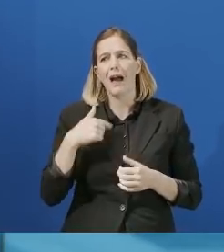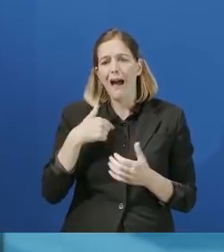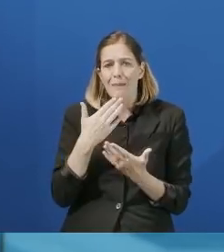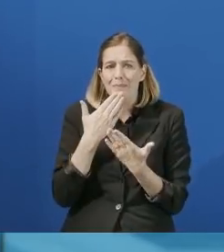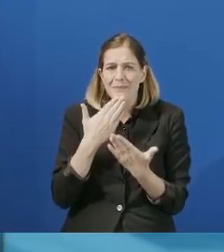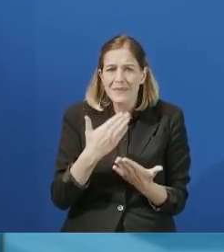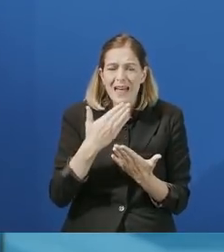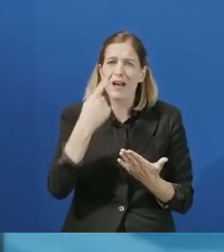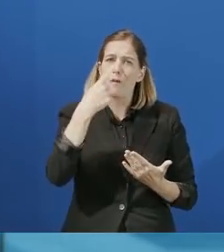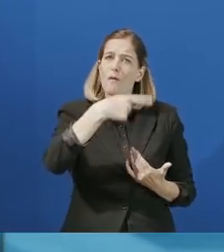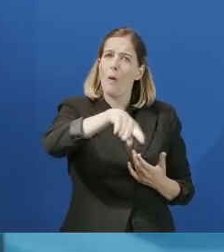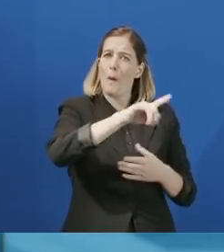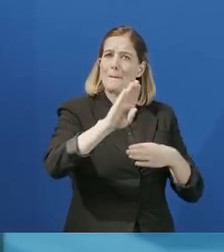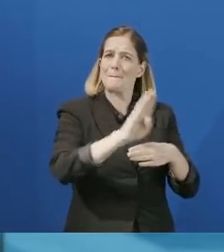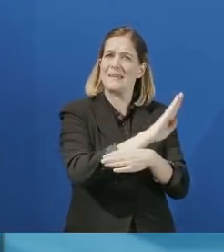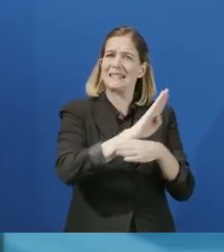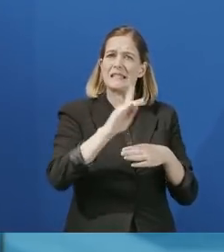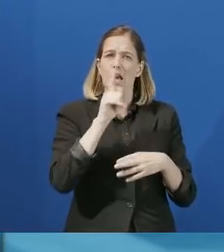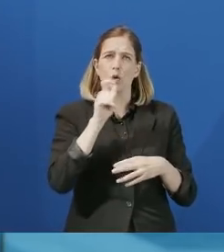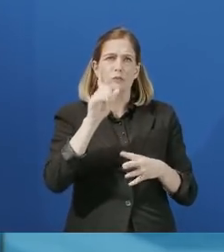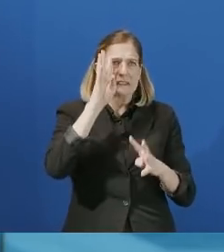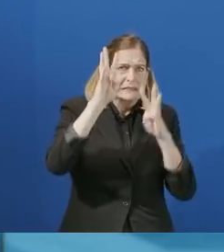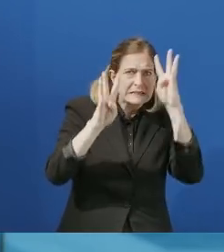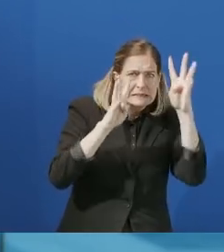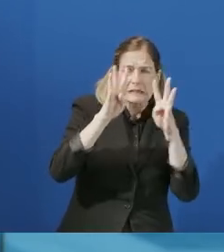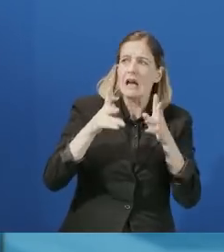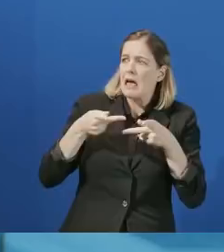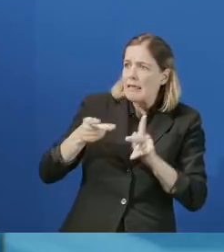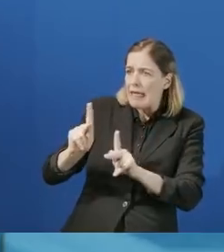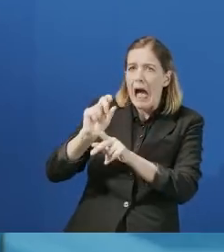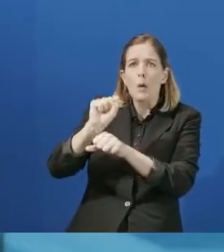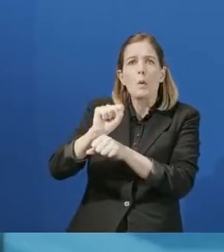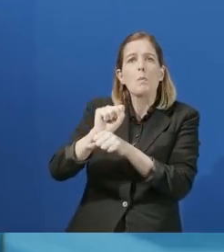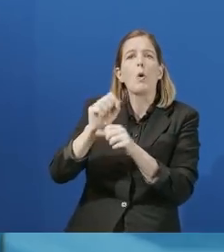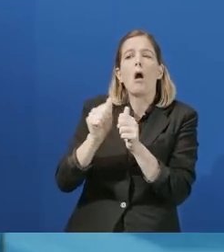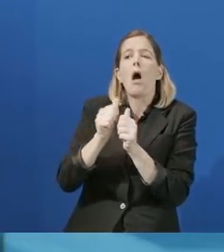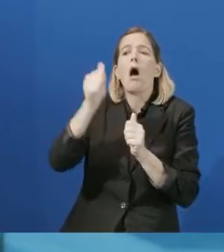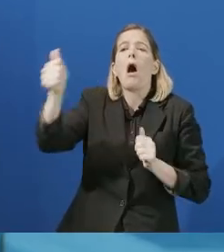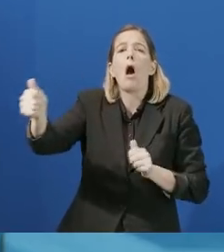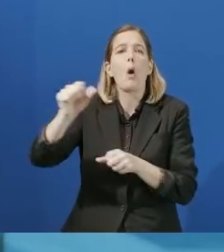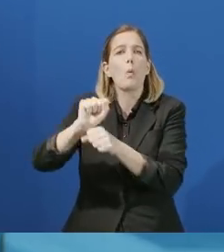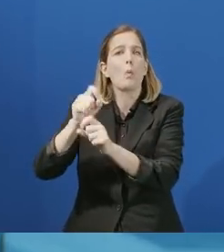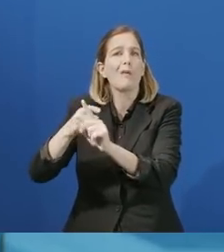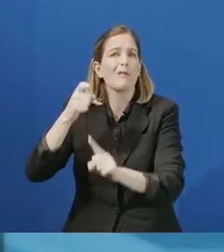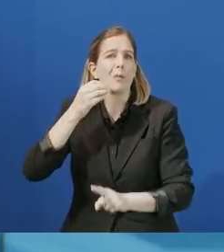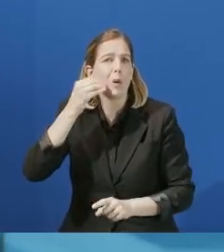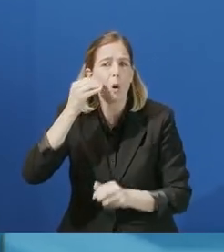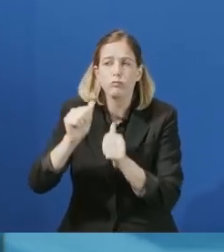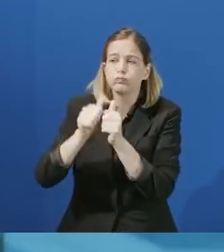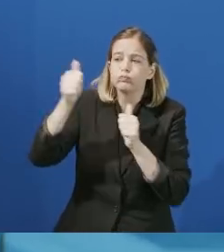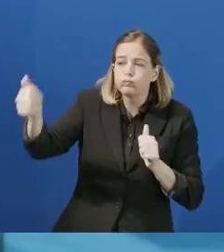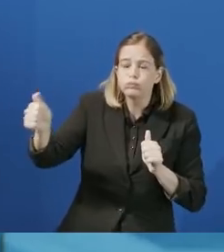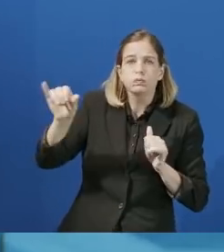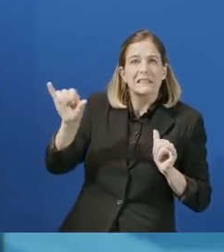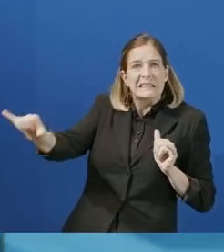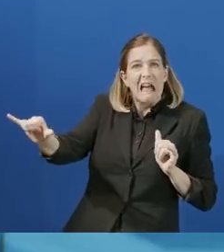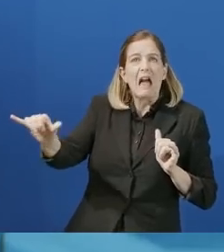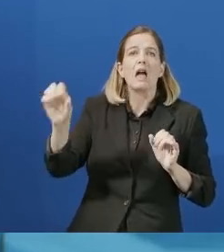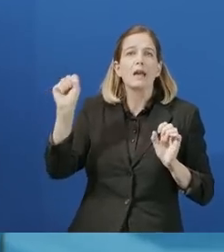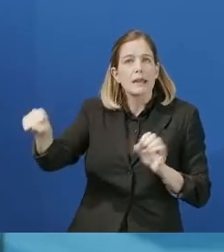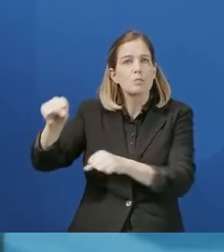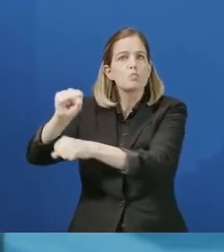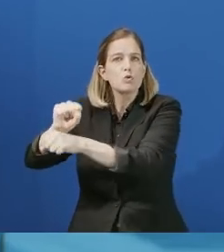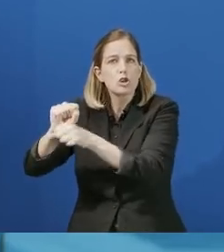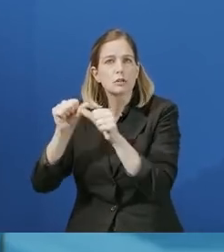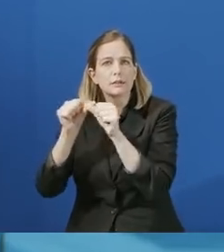provided telework, are allowing their employees to stay on. I know some business owners that have been able to access benefits, and they continue to